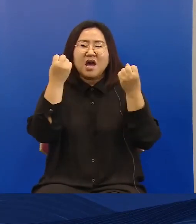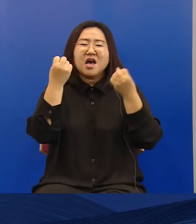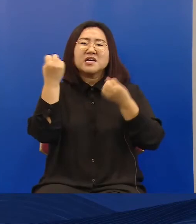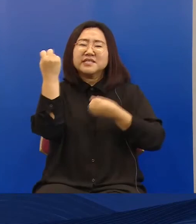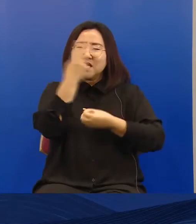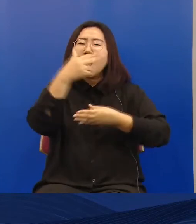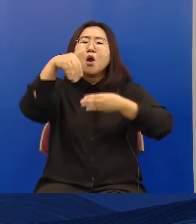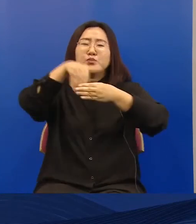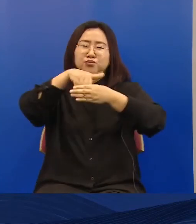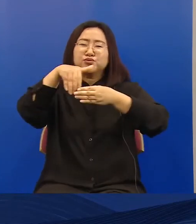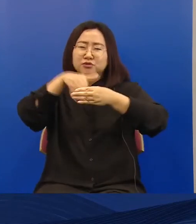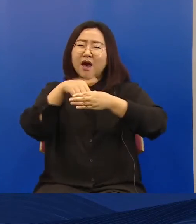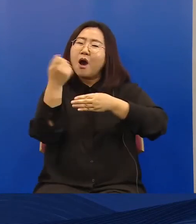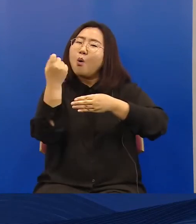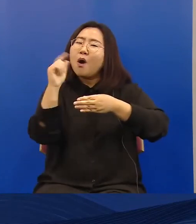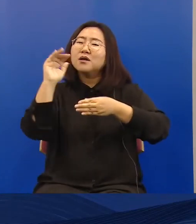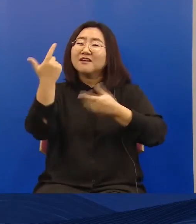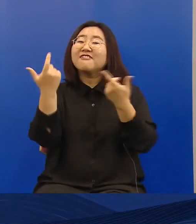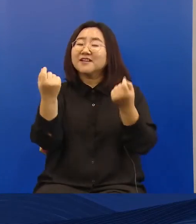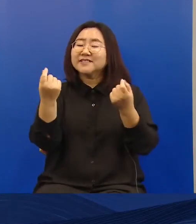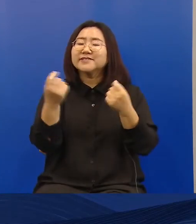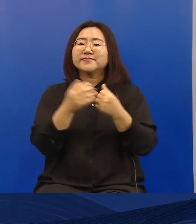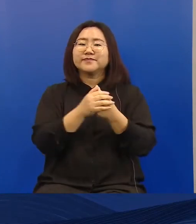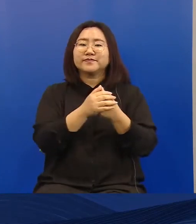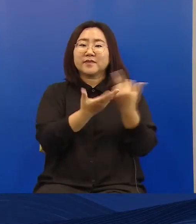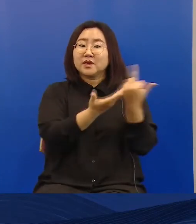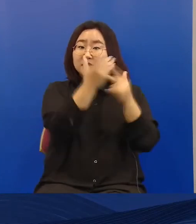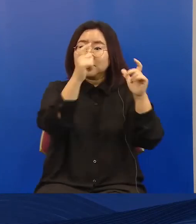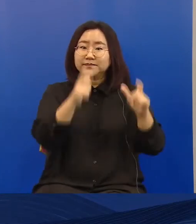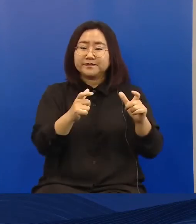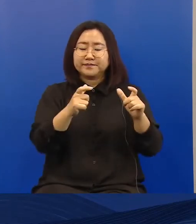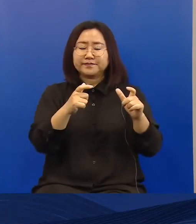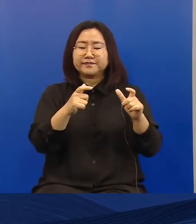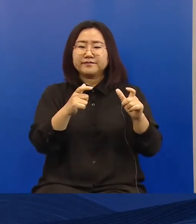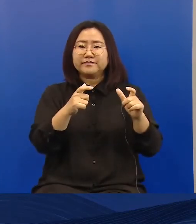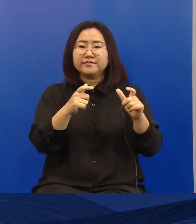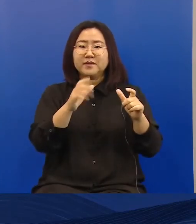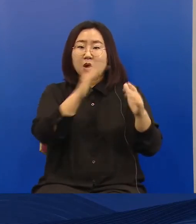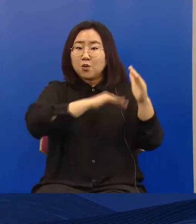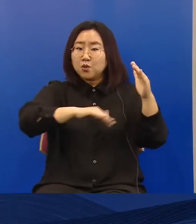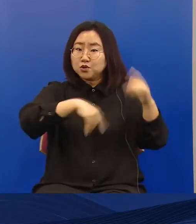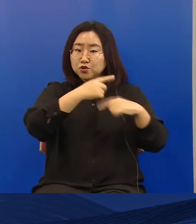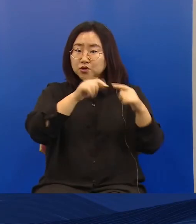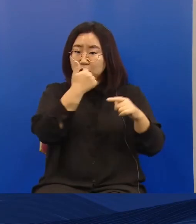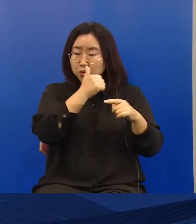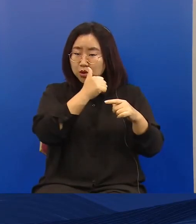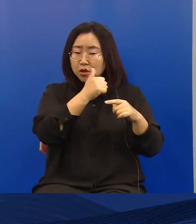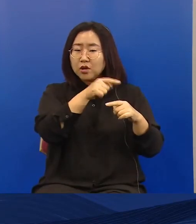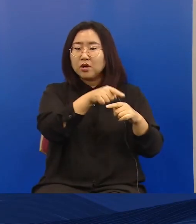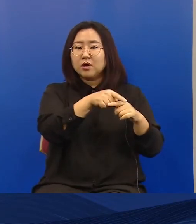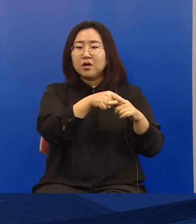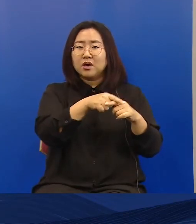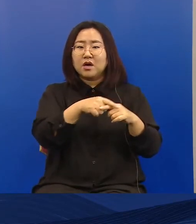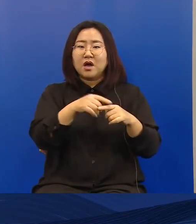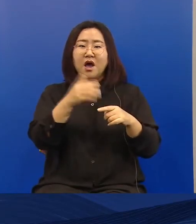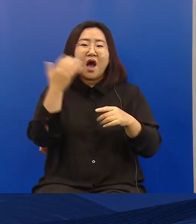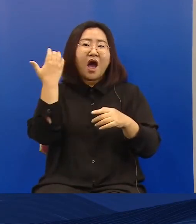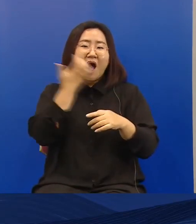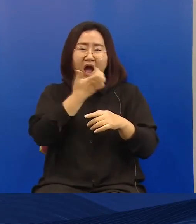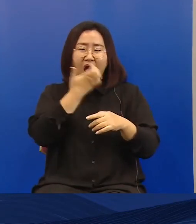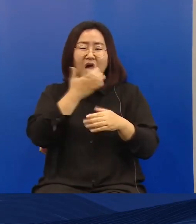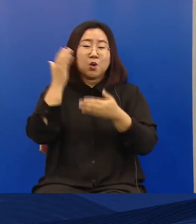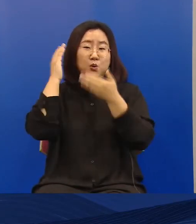culture for people with hearing loss in the future. What we're doing for